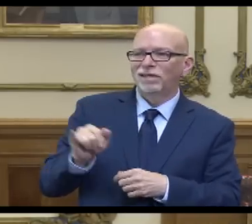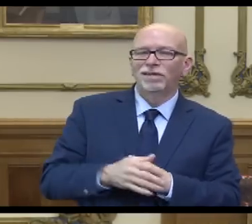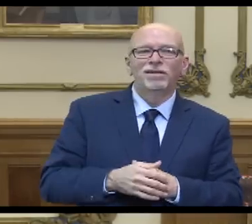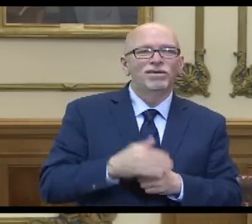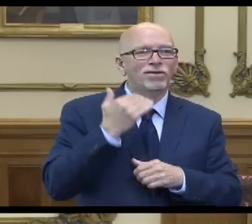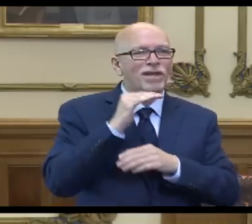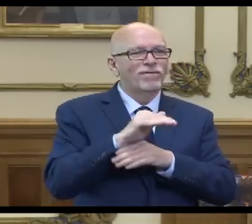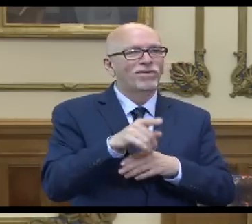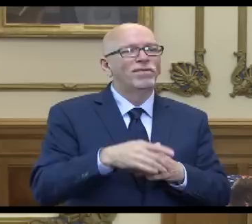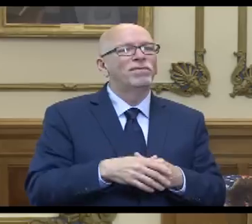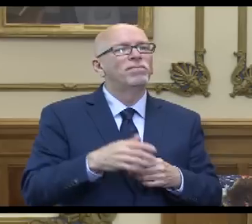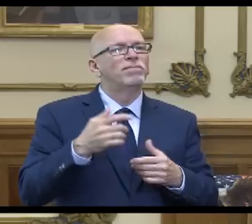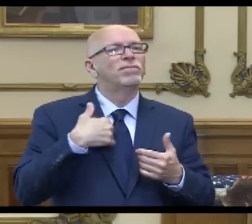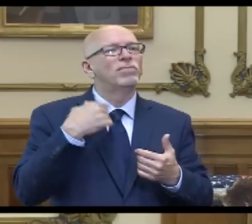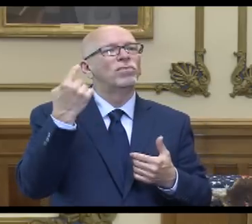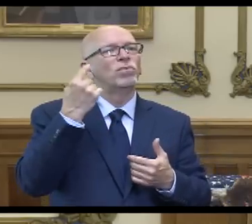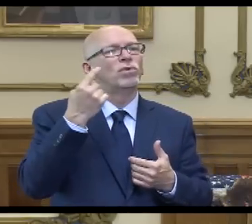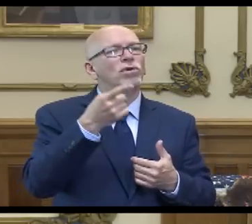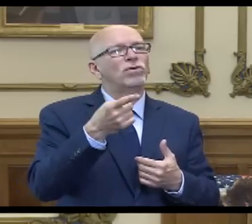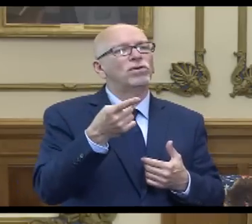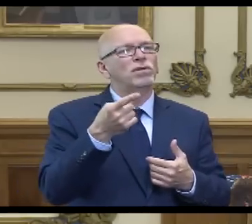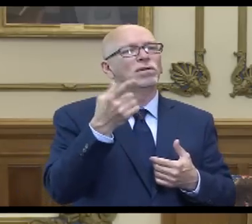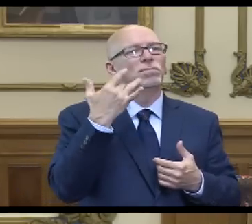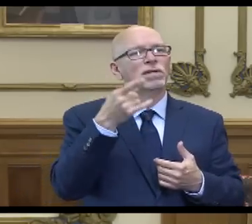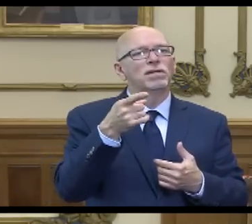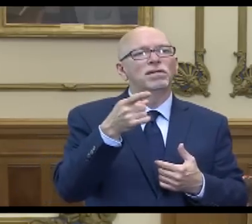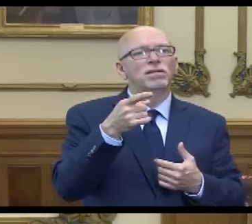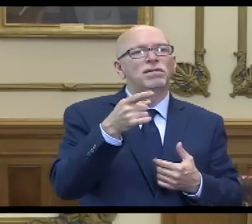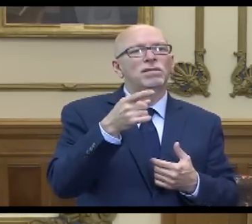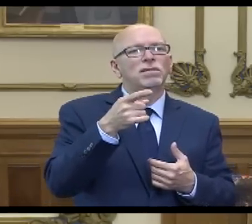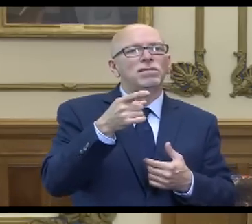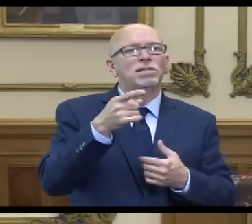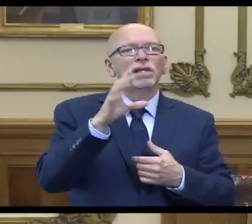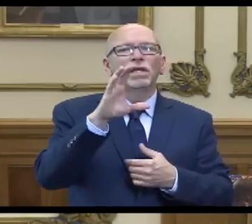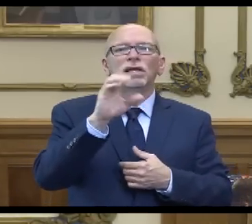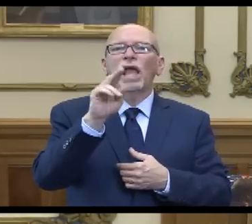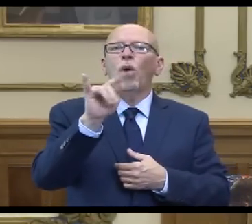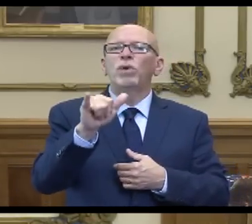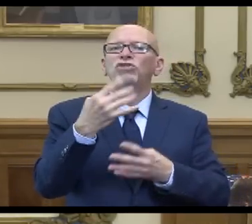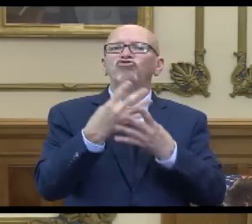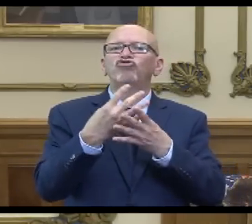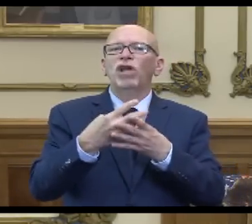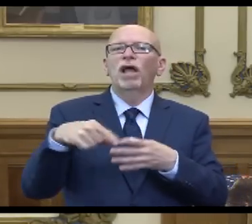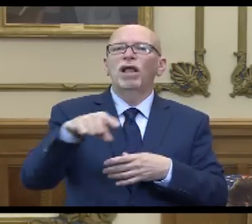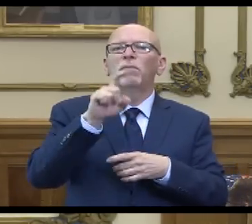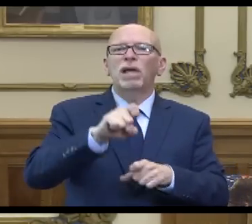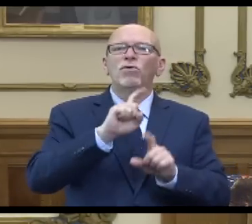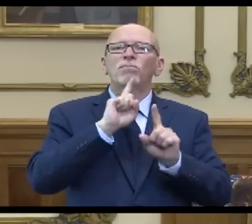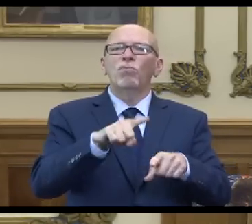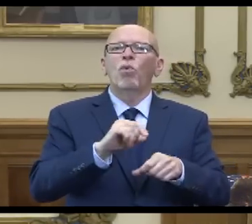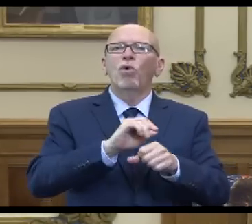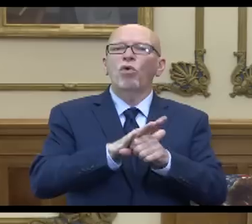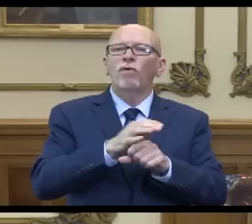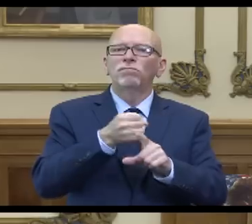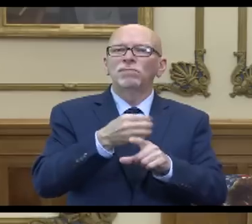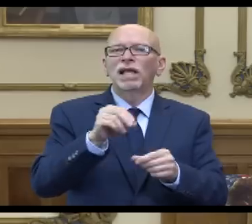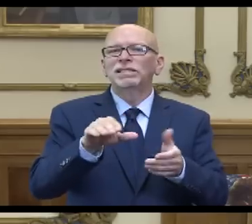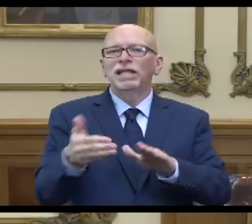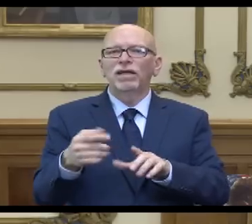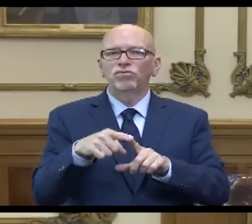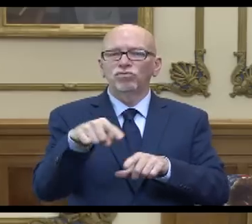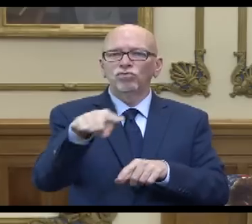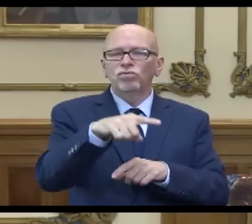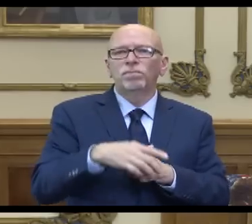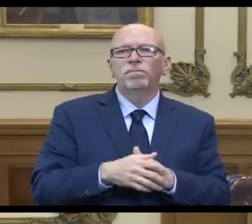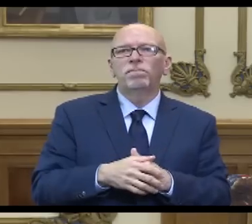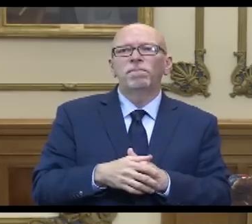Good afternoon. I was wondering, since county jails are required to report COVID cases and deaths to you,